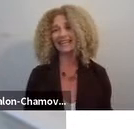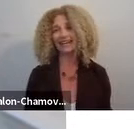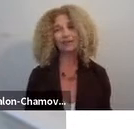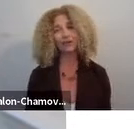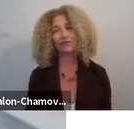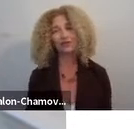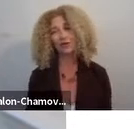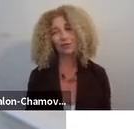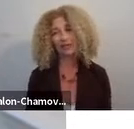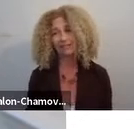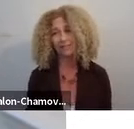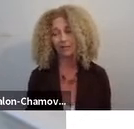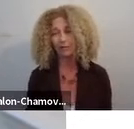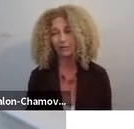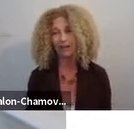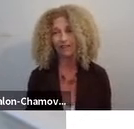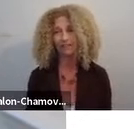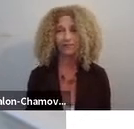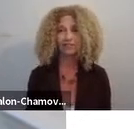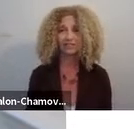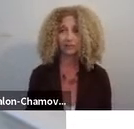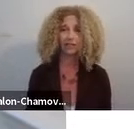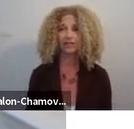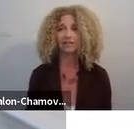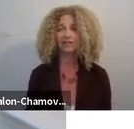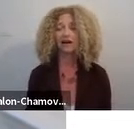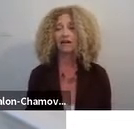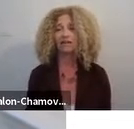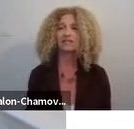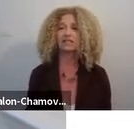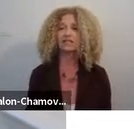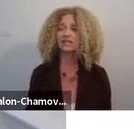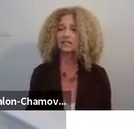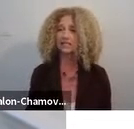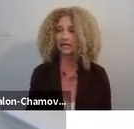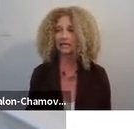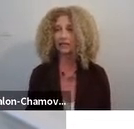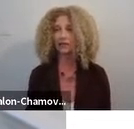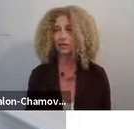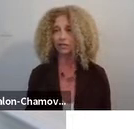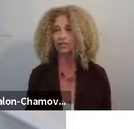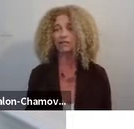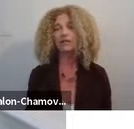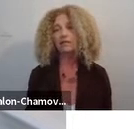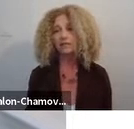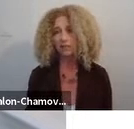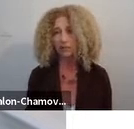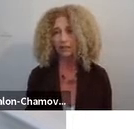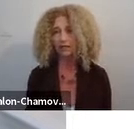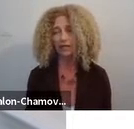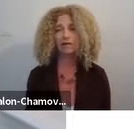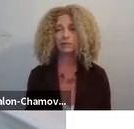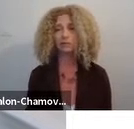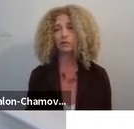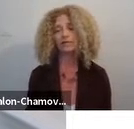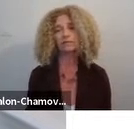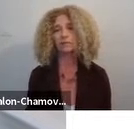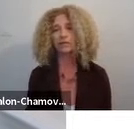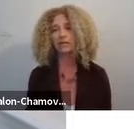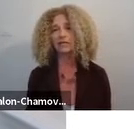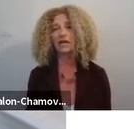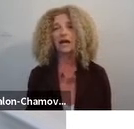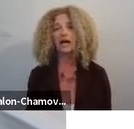And I don't know if you know, but people with cognitive disabilities are, it's the second largest disability among people